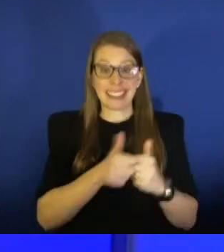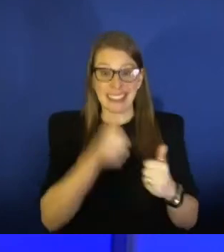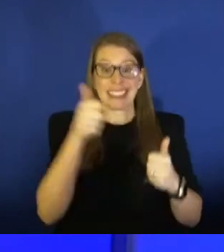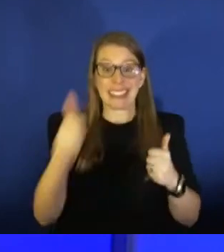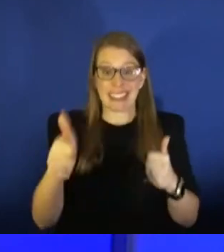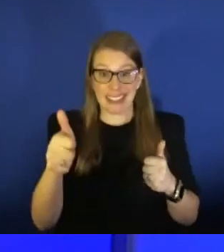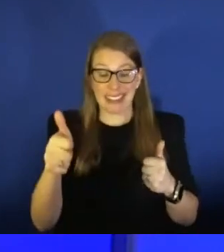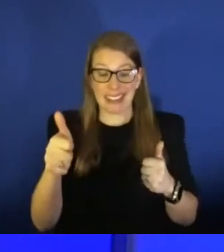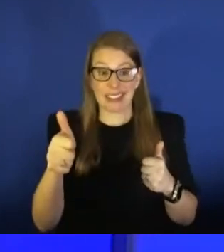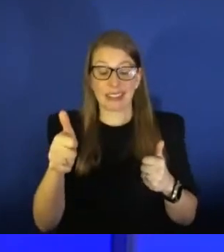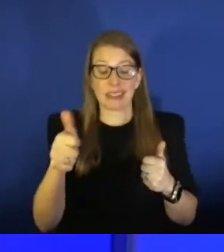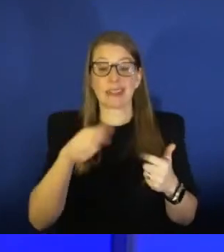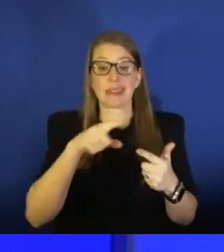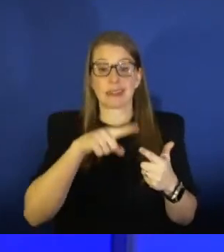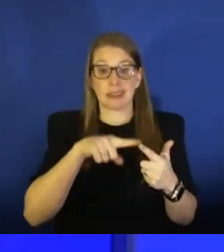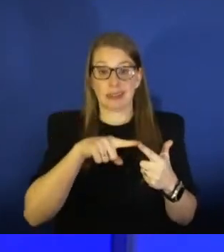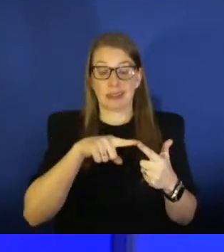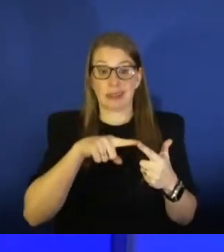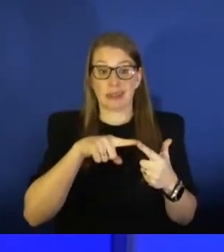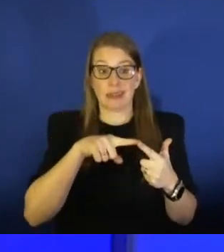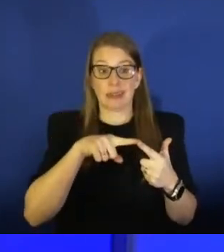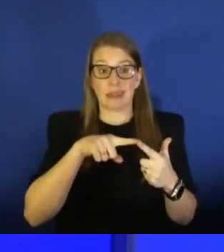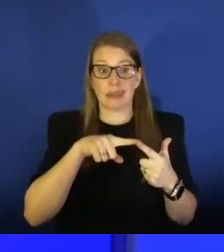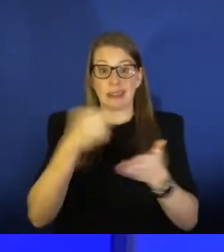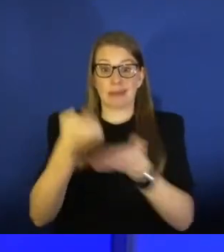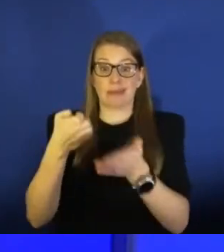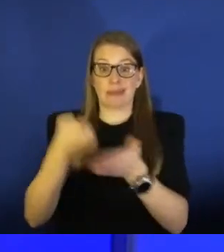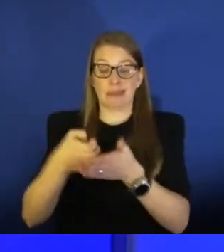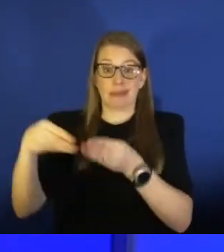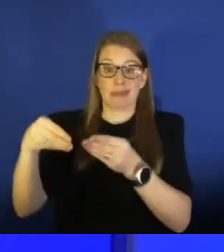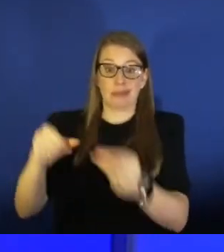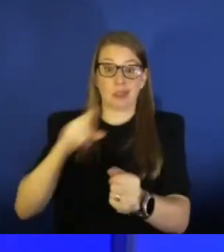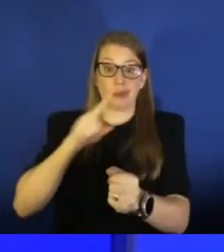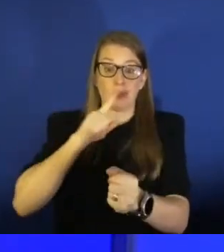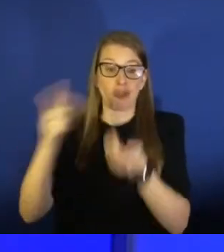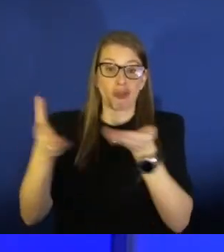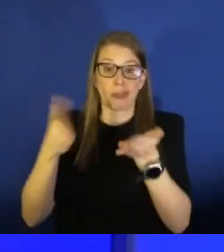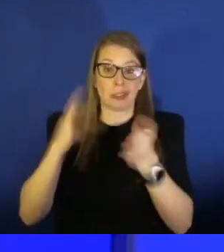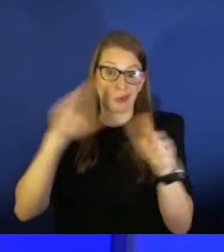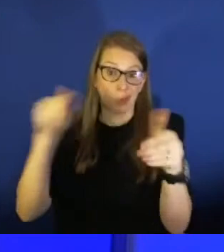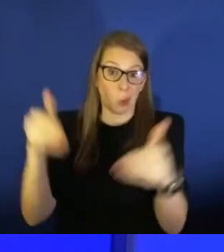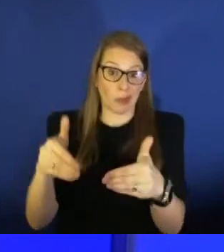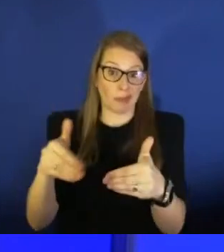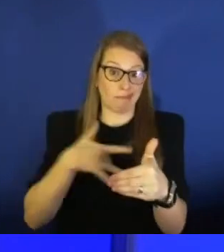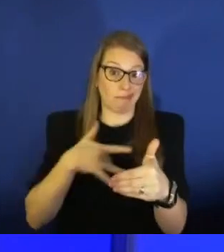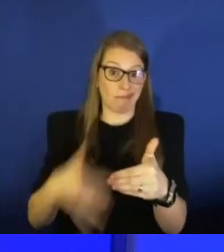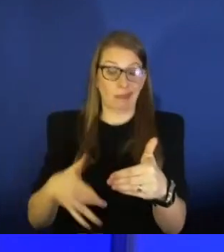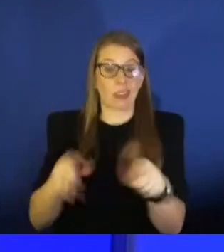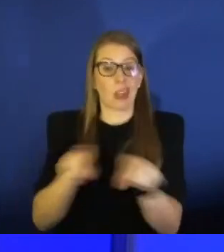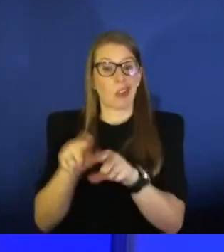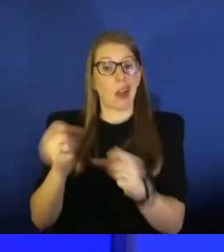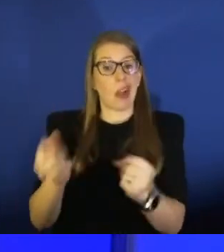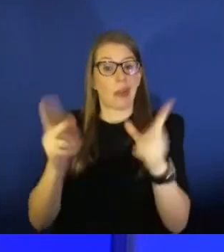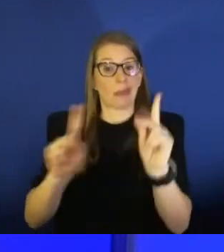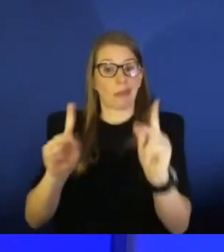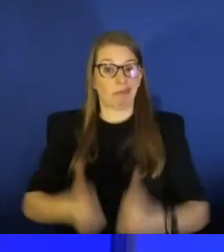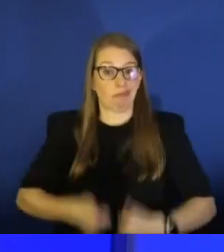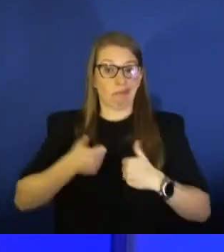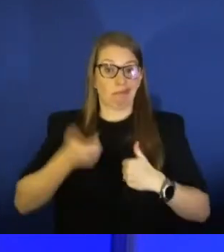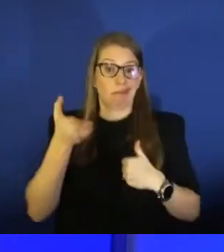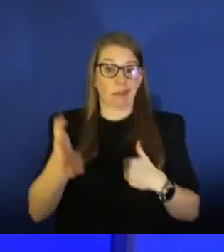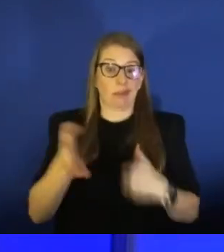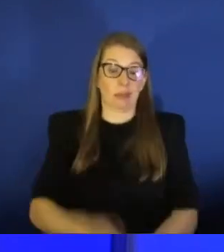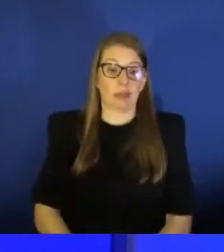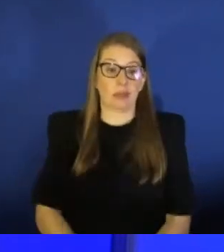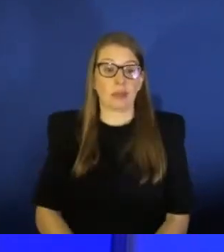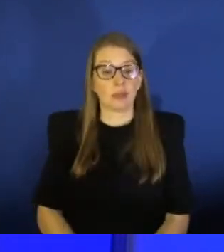economic flow of services focus. So it is challenging, and it really does depend in the context of how